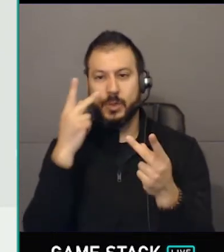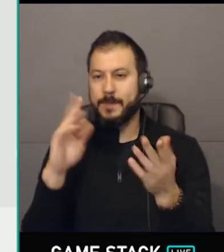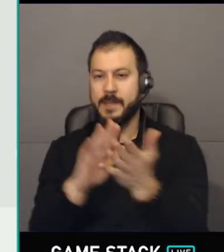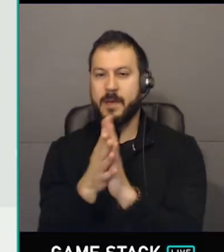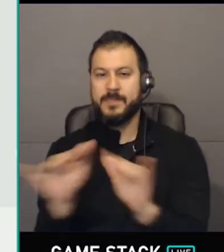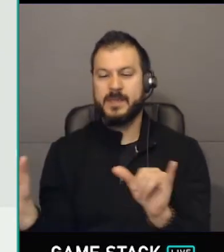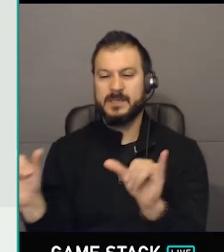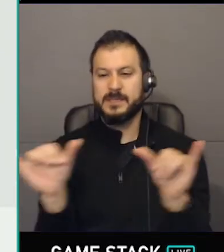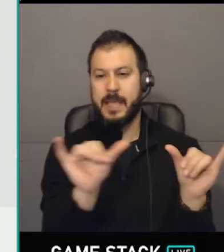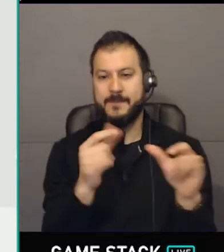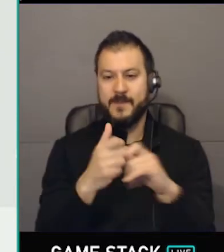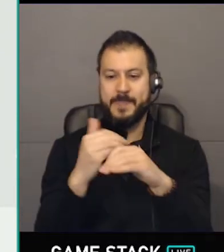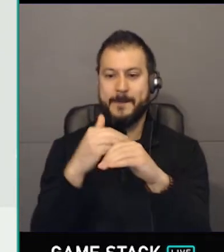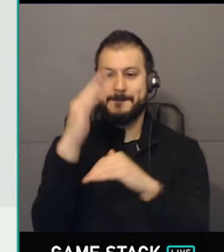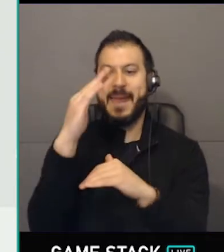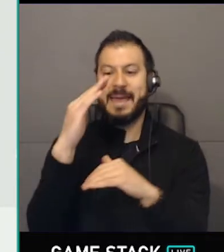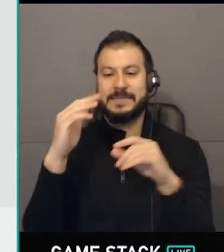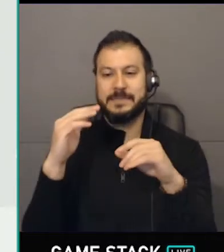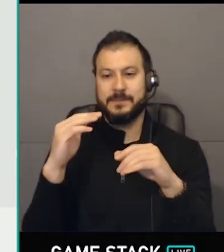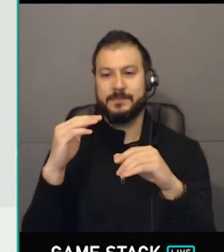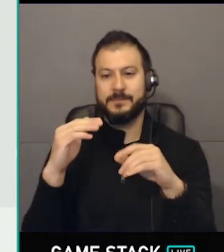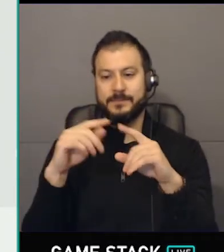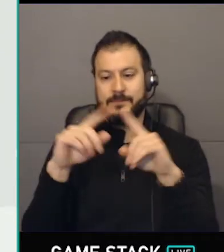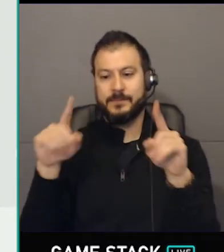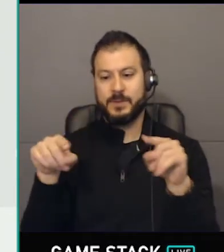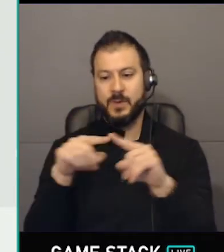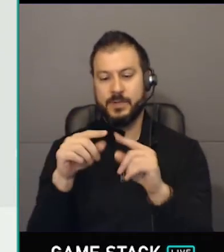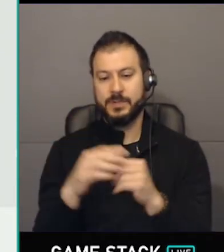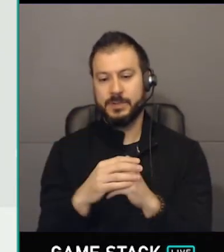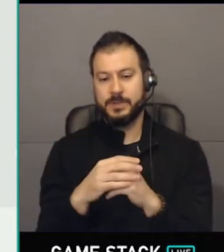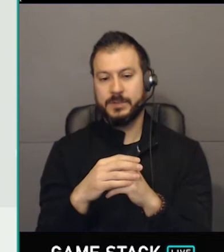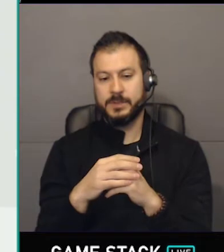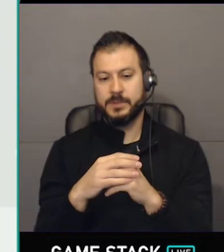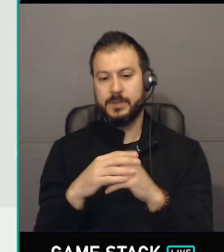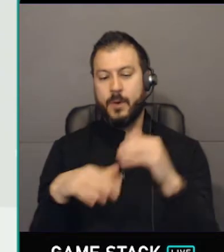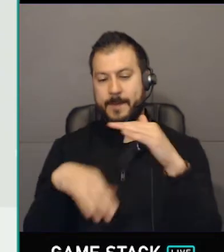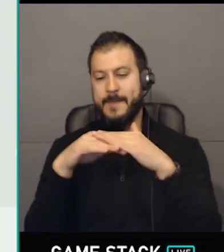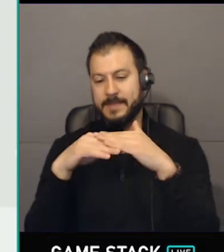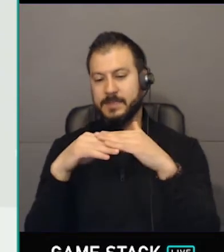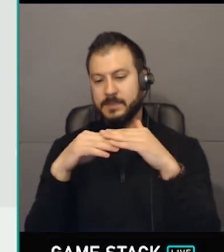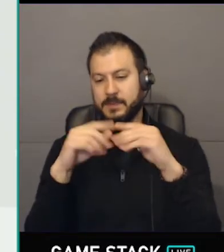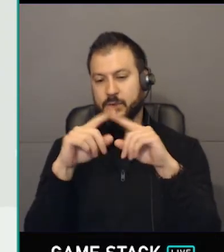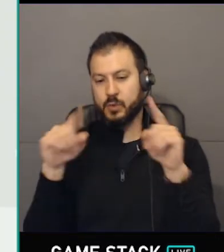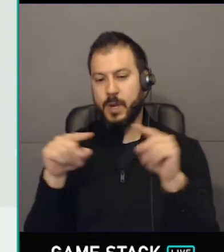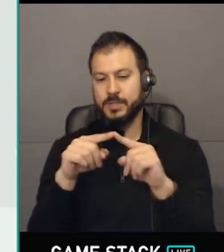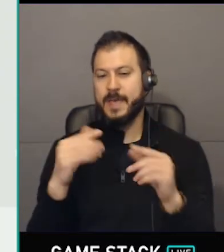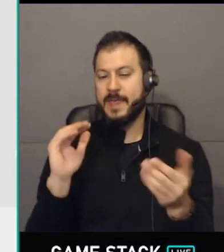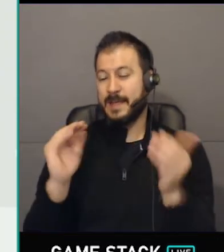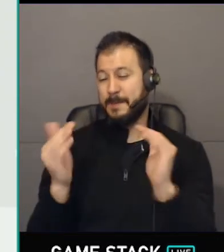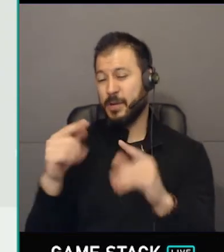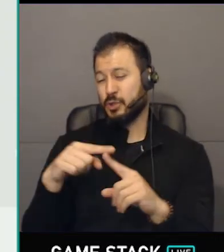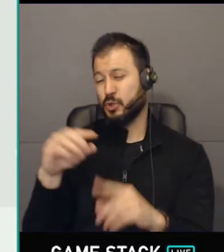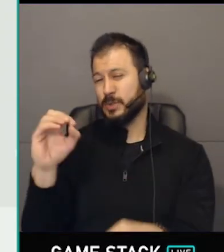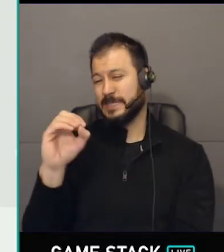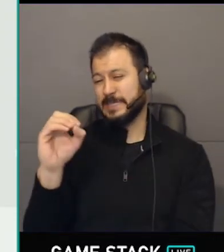from the max signal squares. And for minimum luminance, the user is instead comparing to 0 nits or fully black.